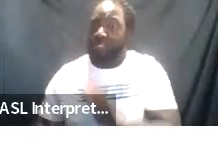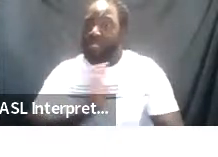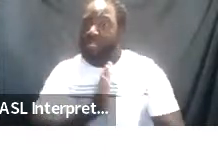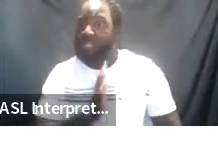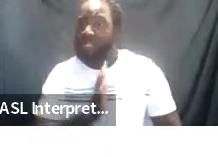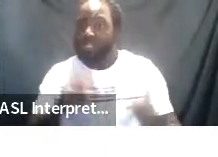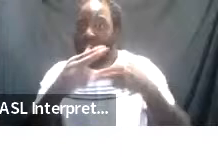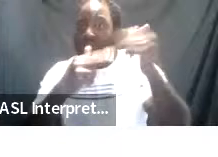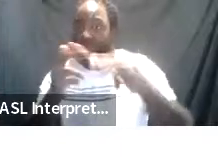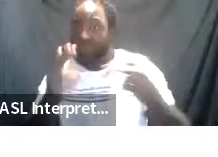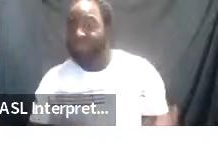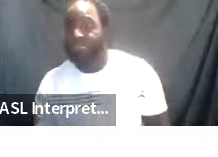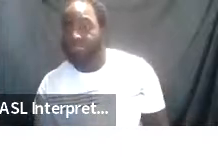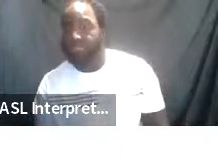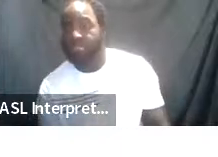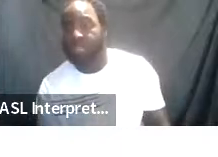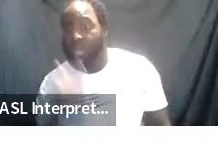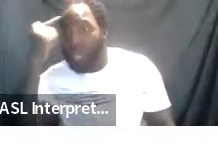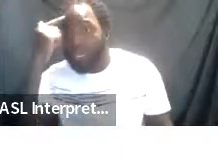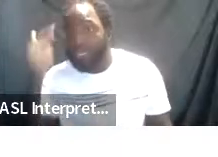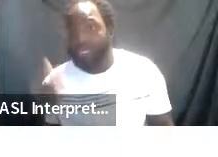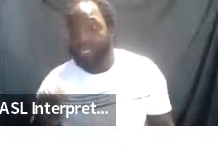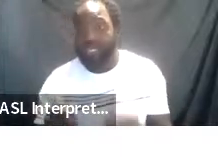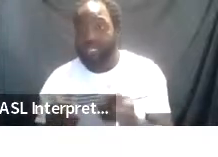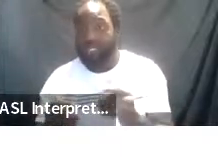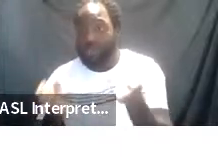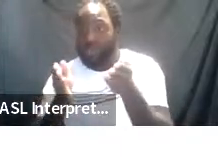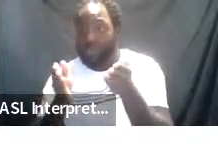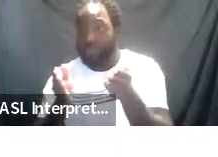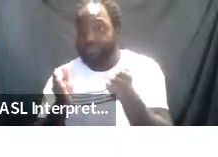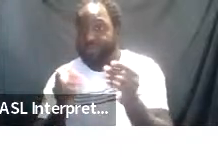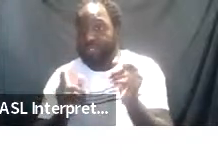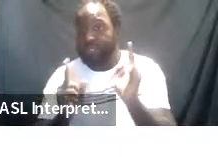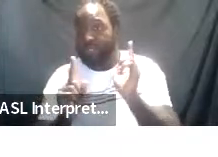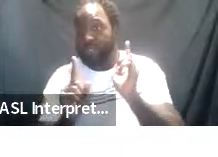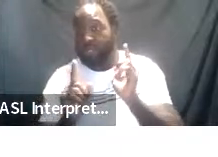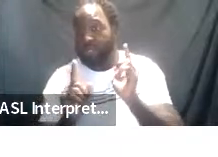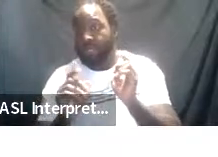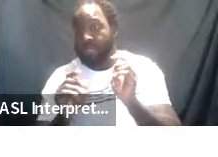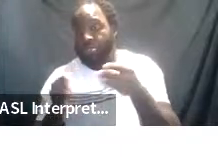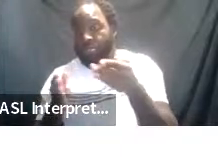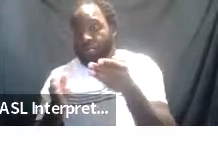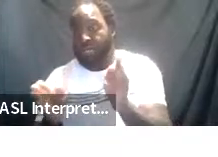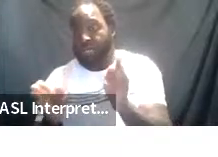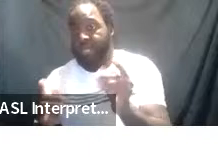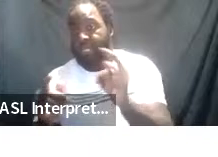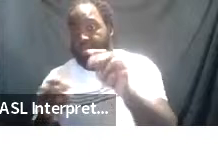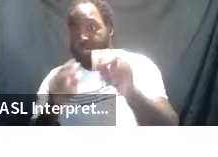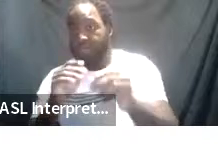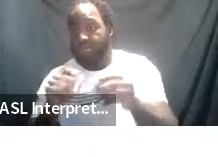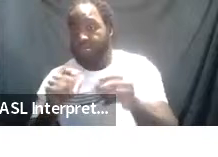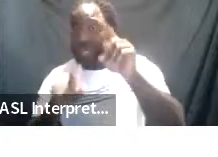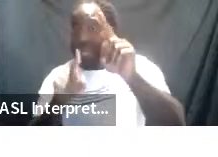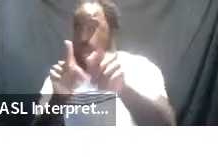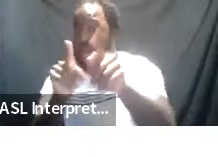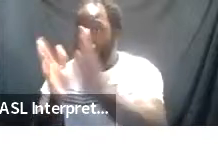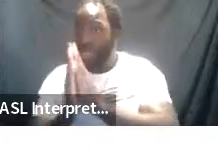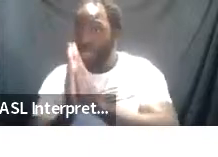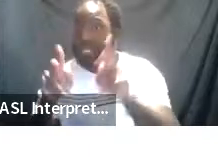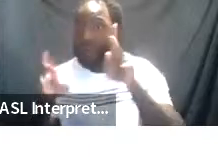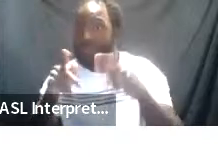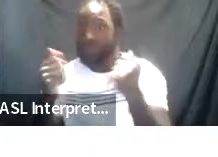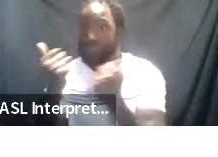So I think the approach to adding or asking for people to then